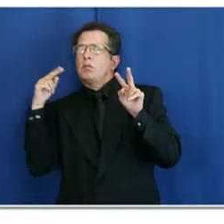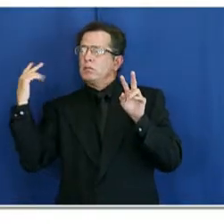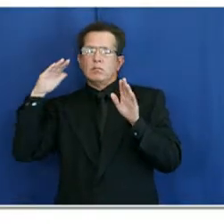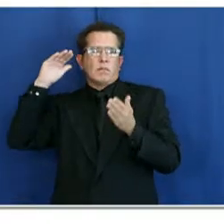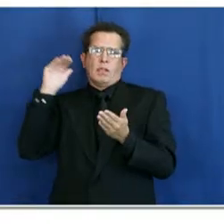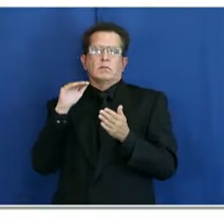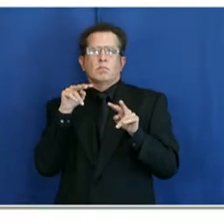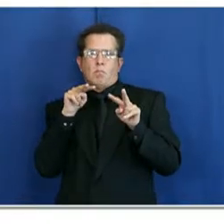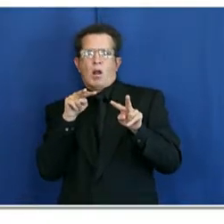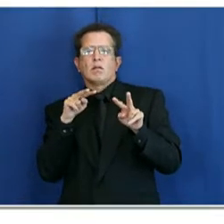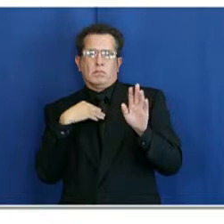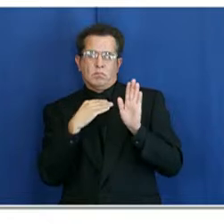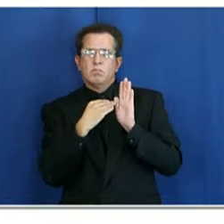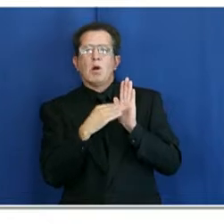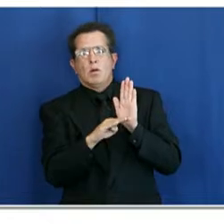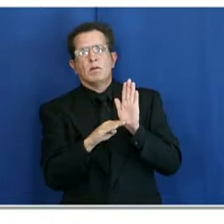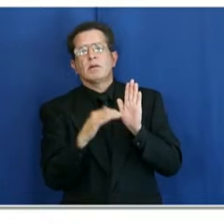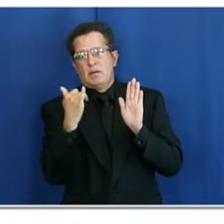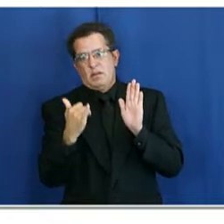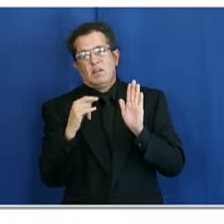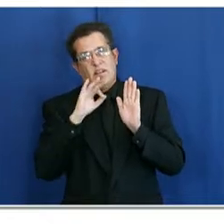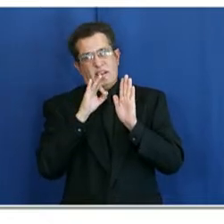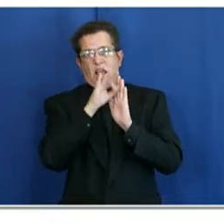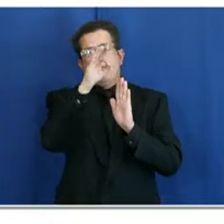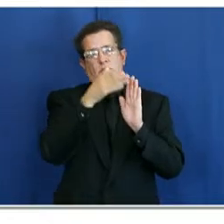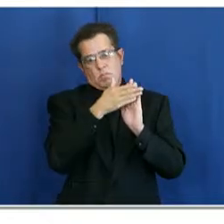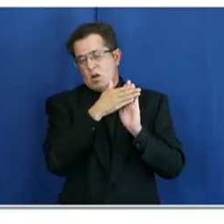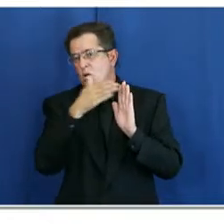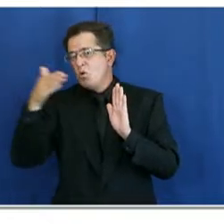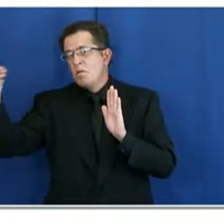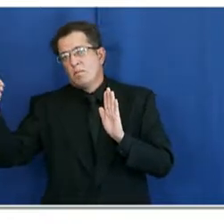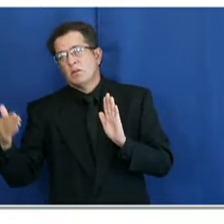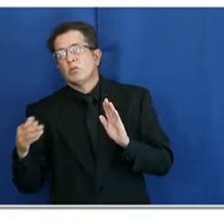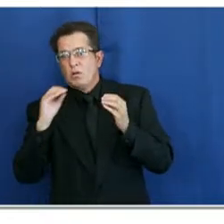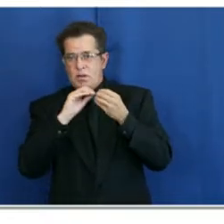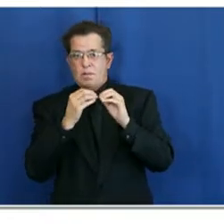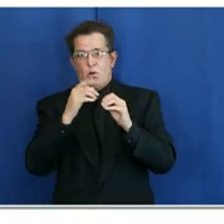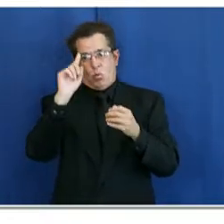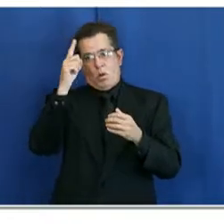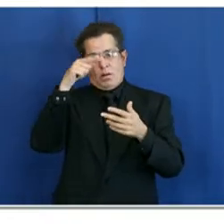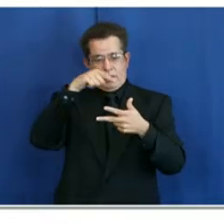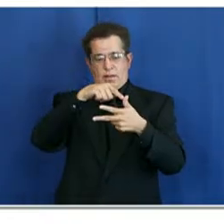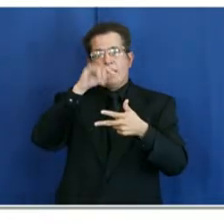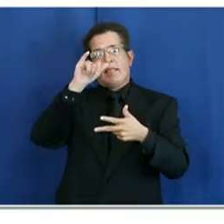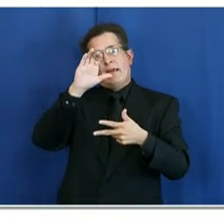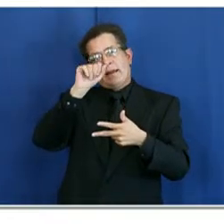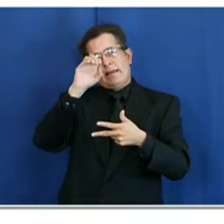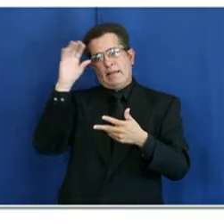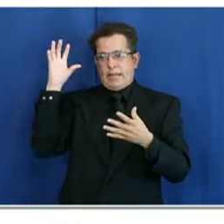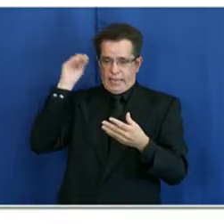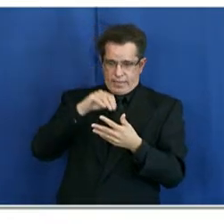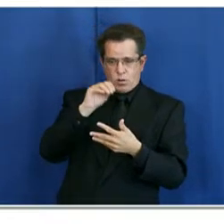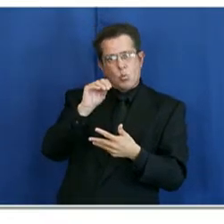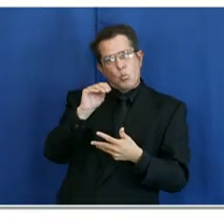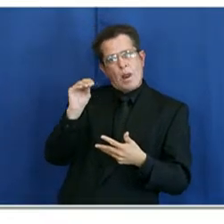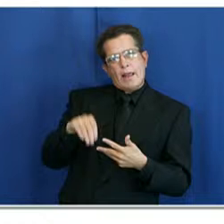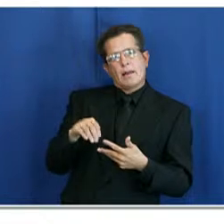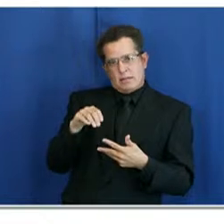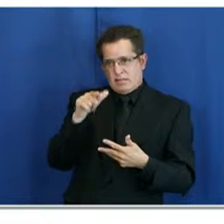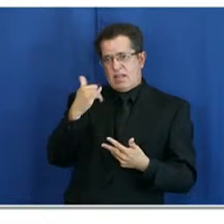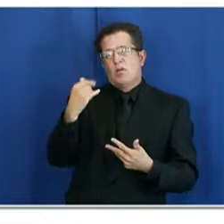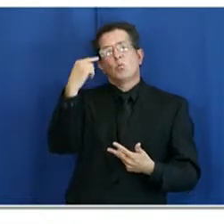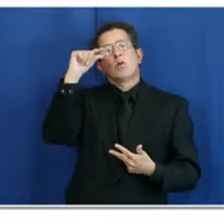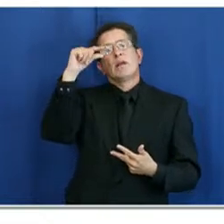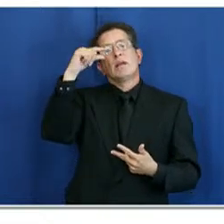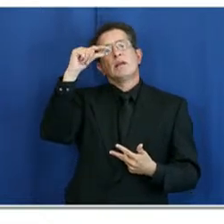list. And then we will talk about community outbreaks. So trigger number 1, again, case rates, continues to be in the green and